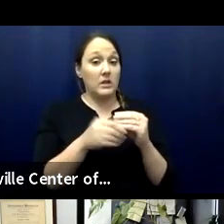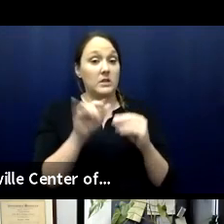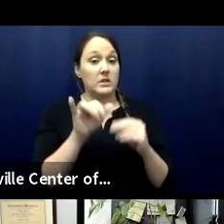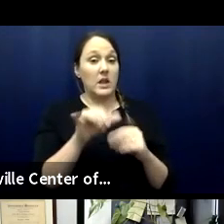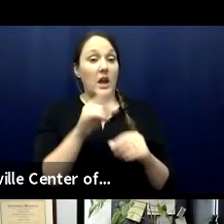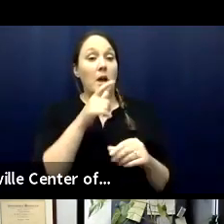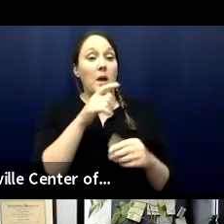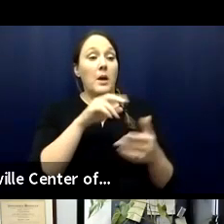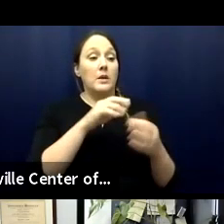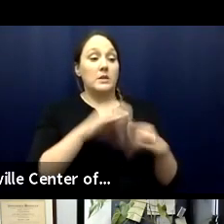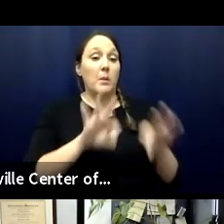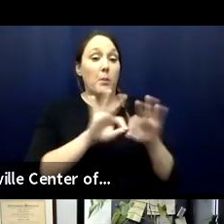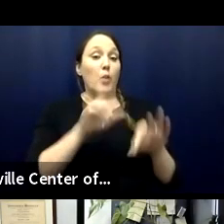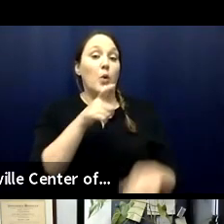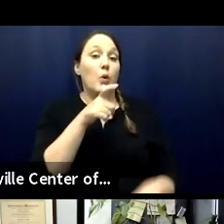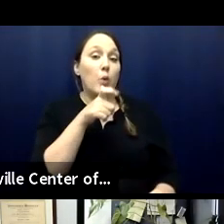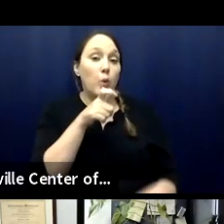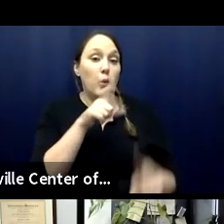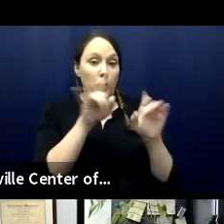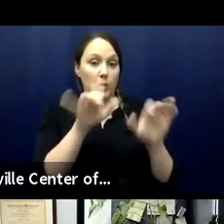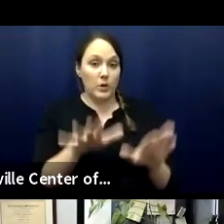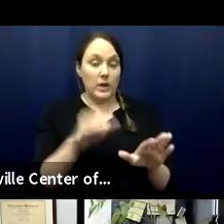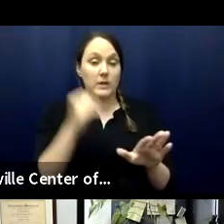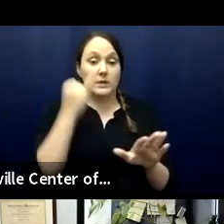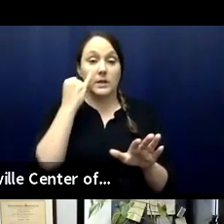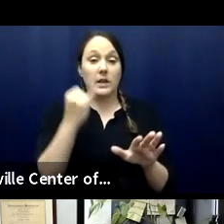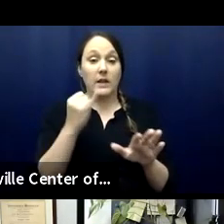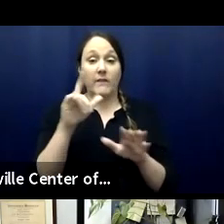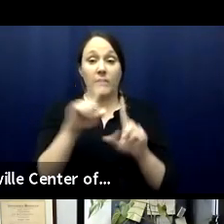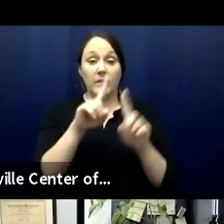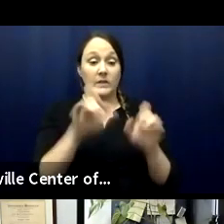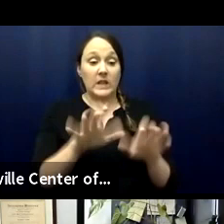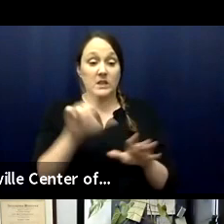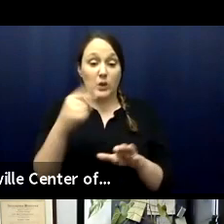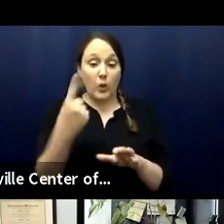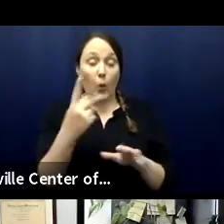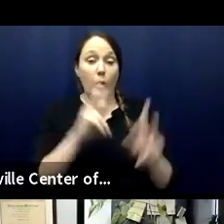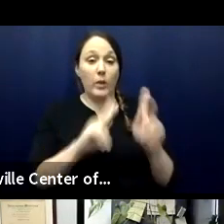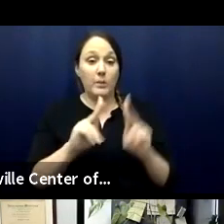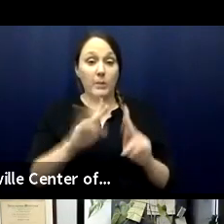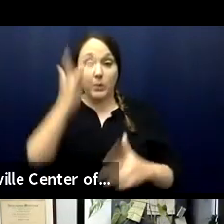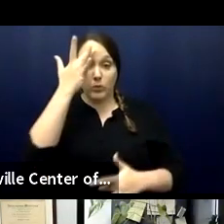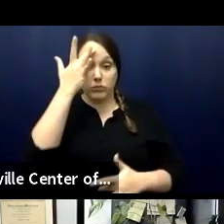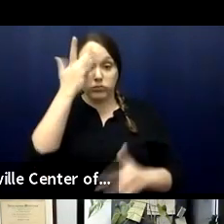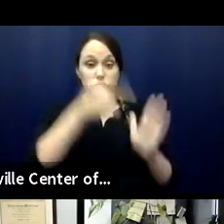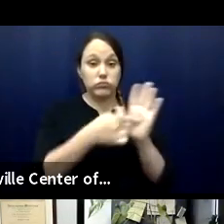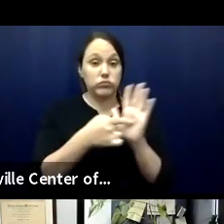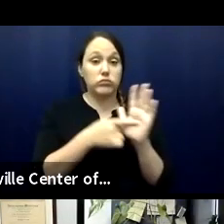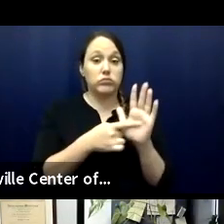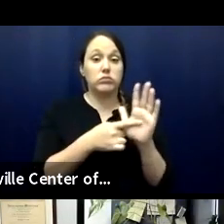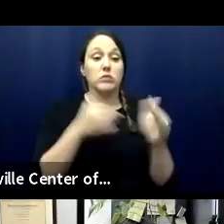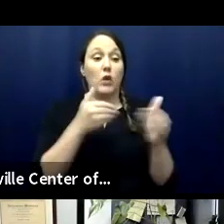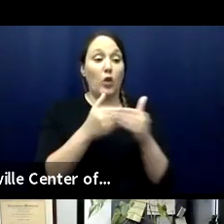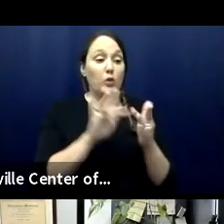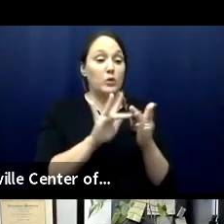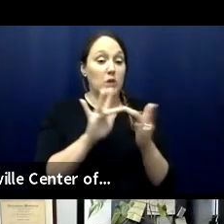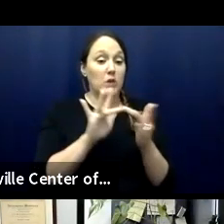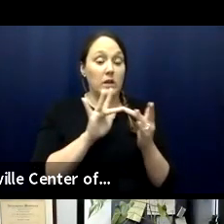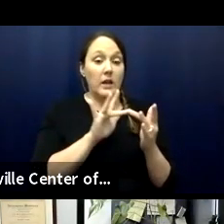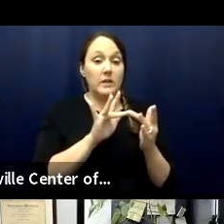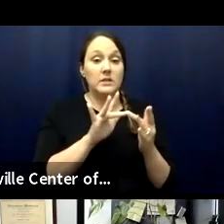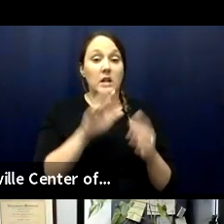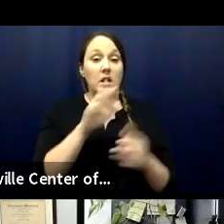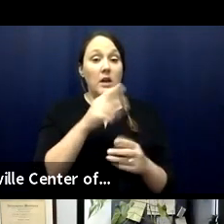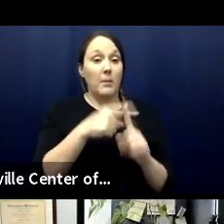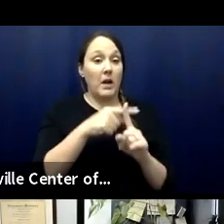who you're testing. If you're mostly testing symptomatic people who are close contacts who are more likely to be positive, your positivity rate is going to be